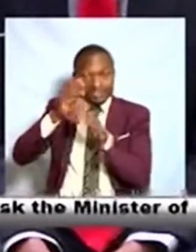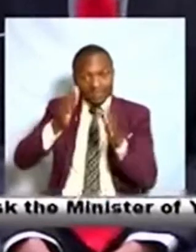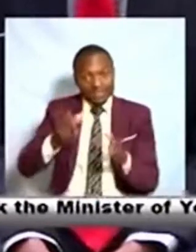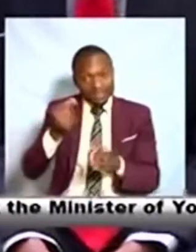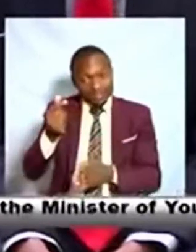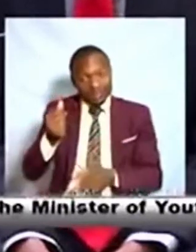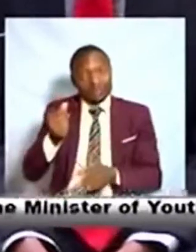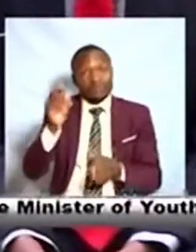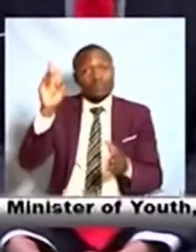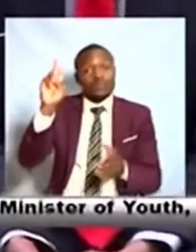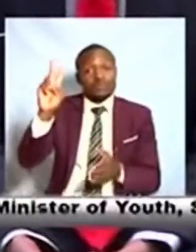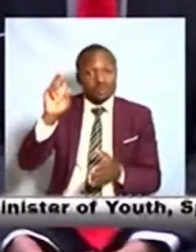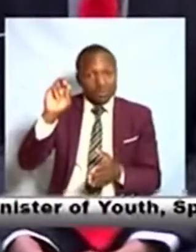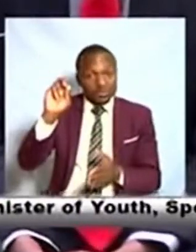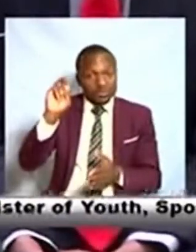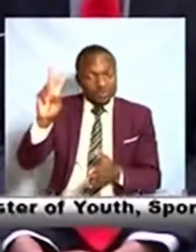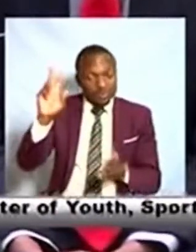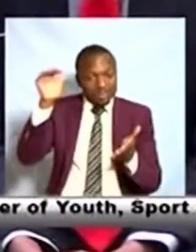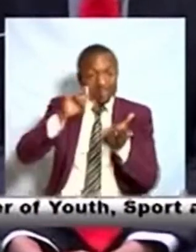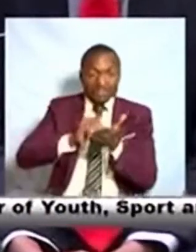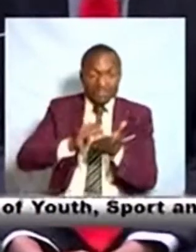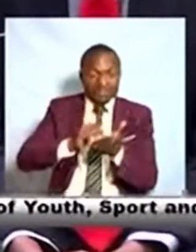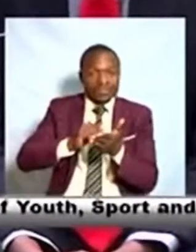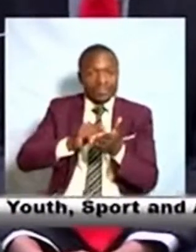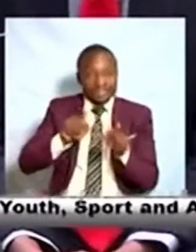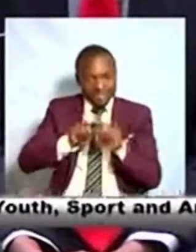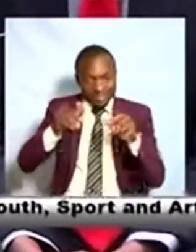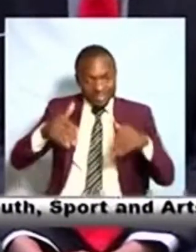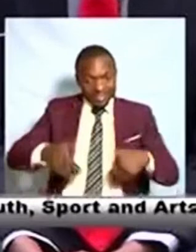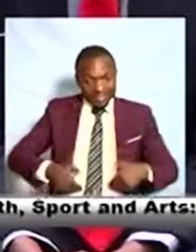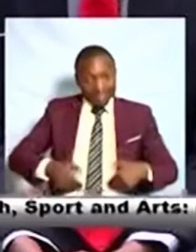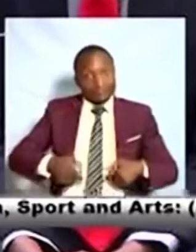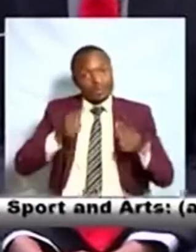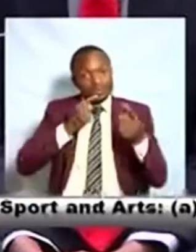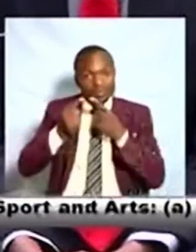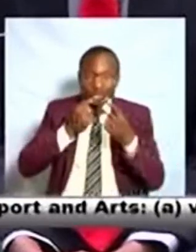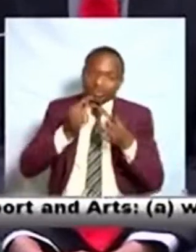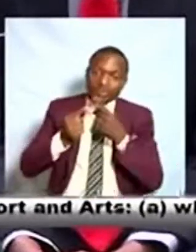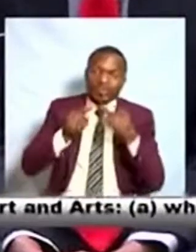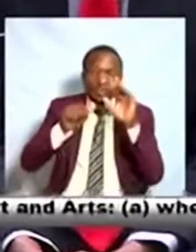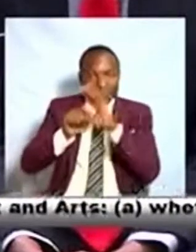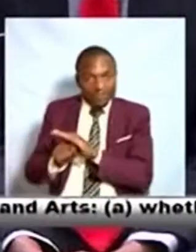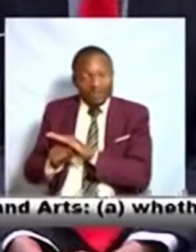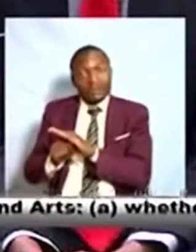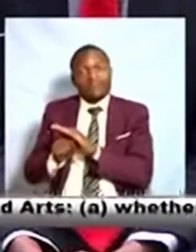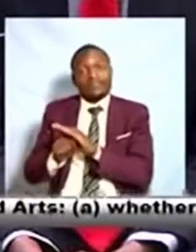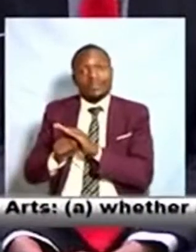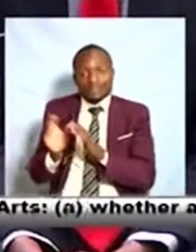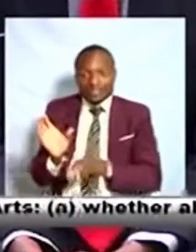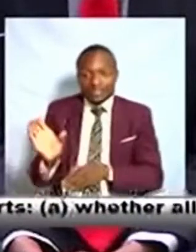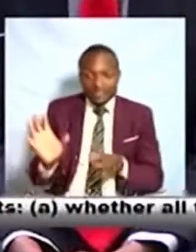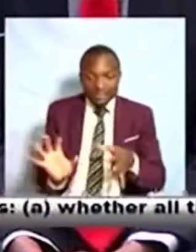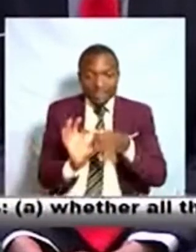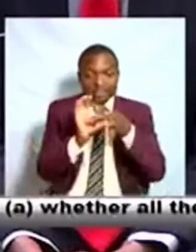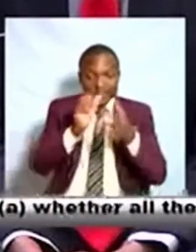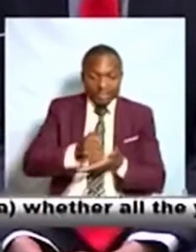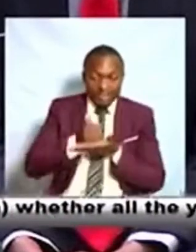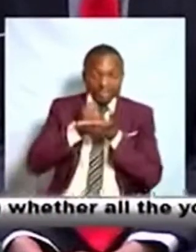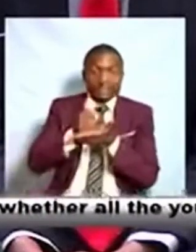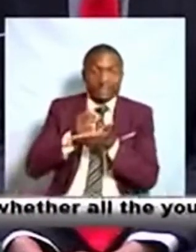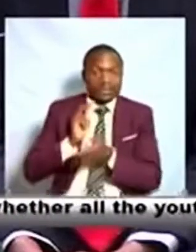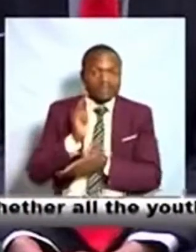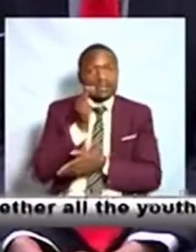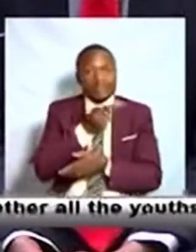available. But we are also talking to the cooperating partners, the private sector, to also join in and assist us with